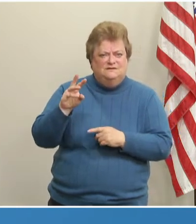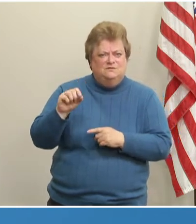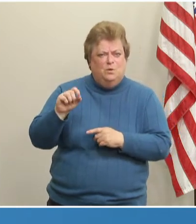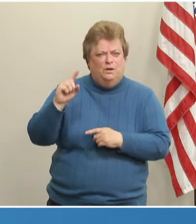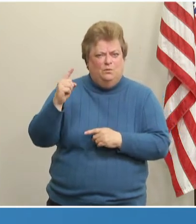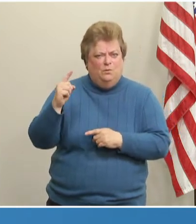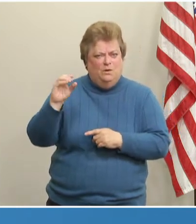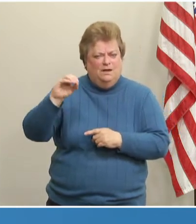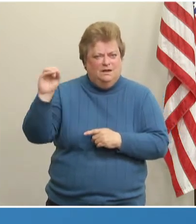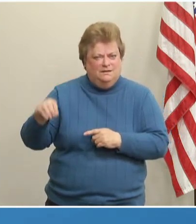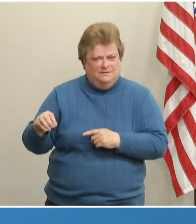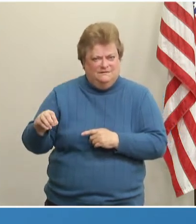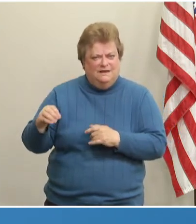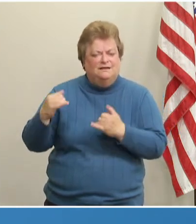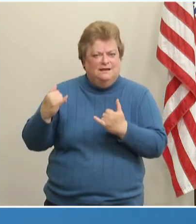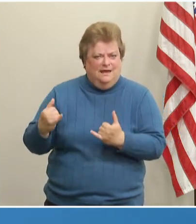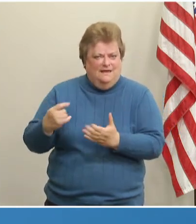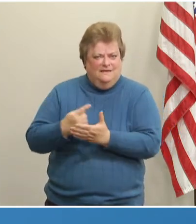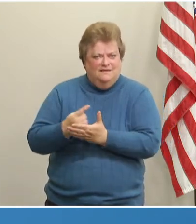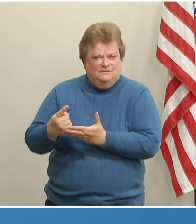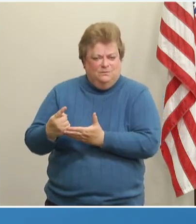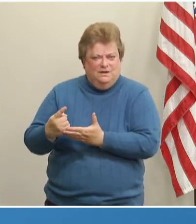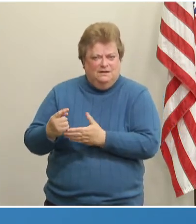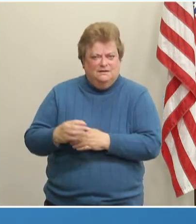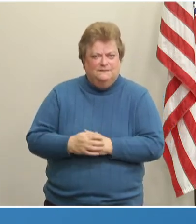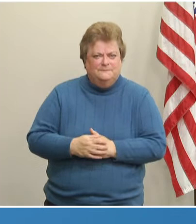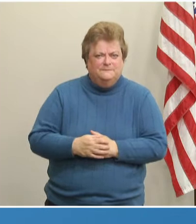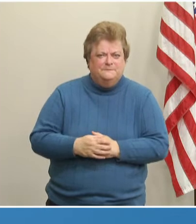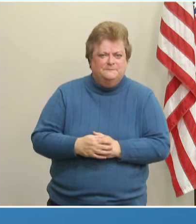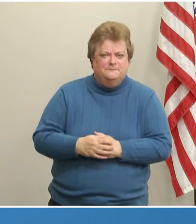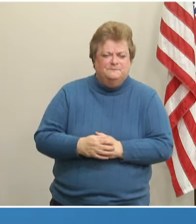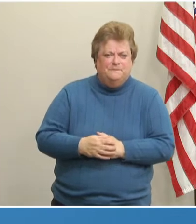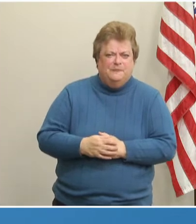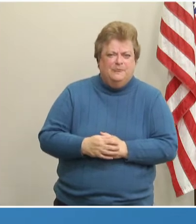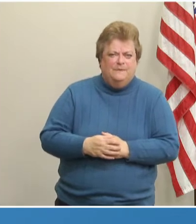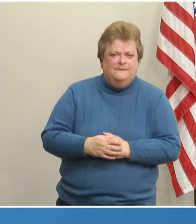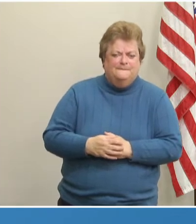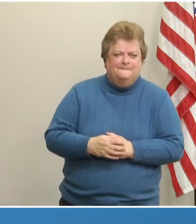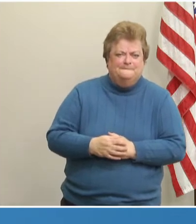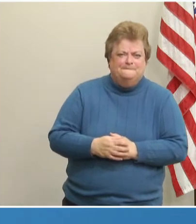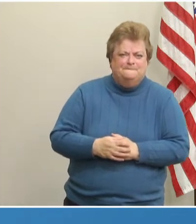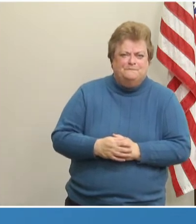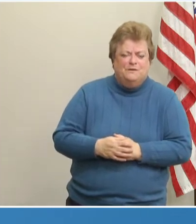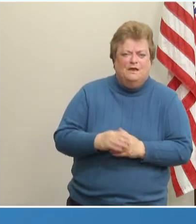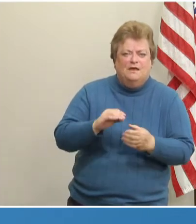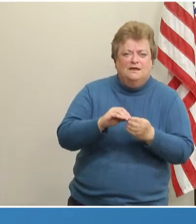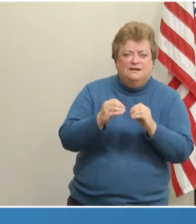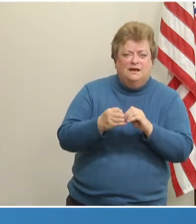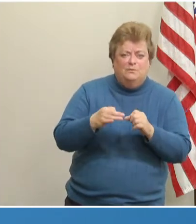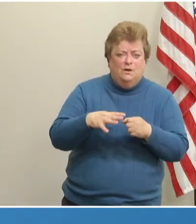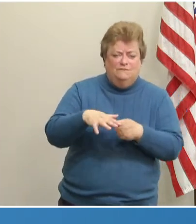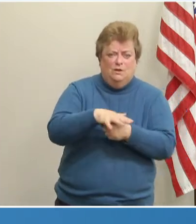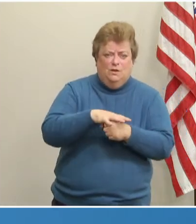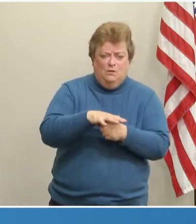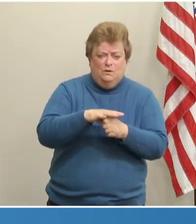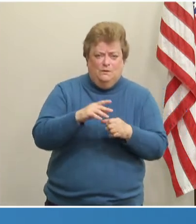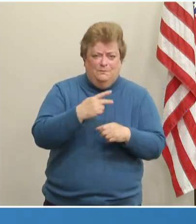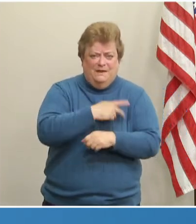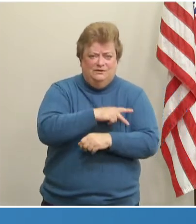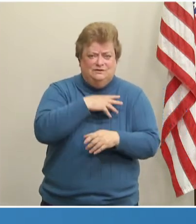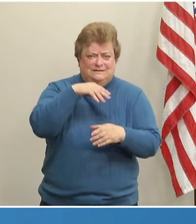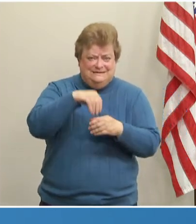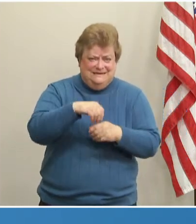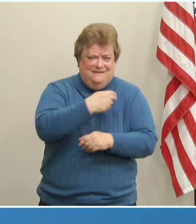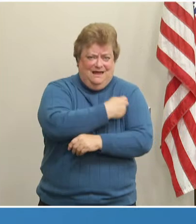about 6.1% the week ending May 1st, last Saturday. The number of local patients hospitalized